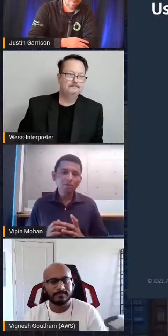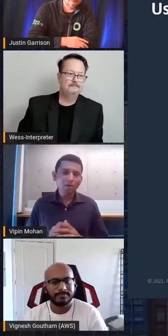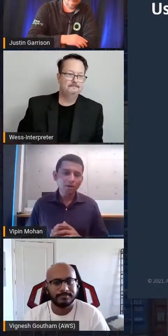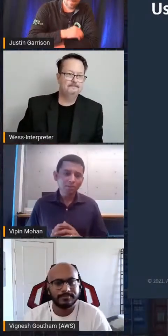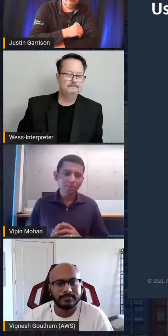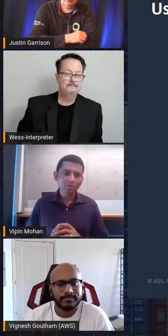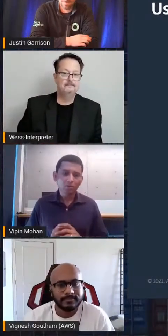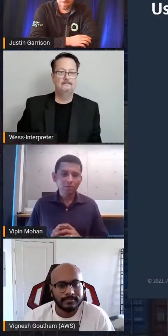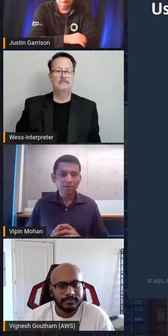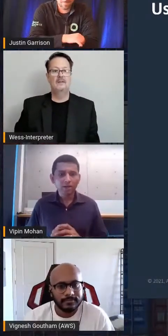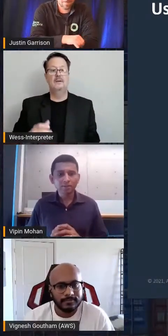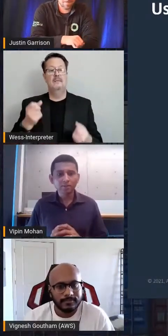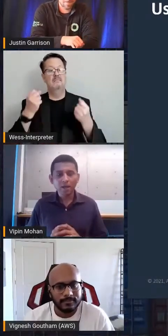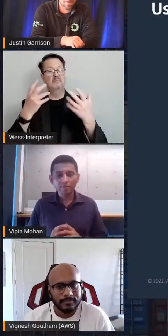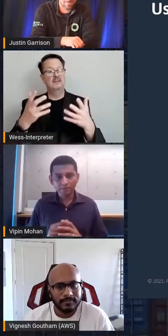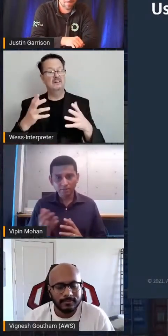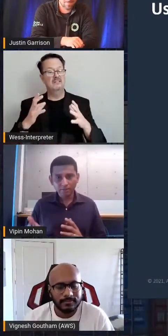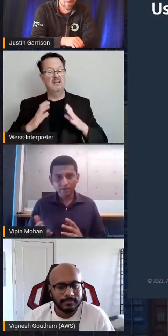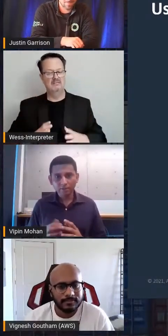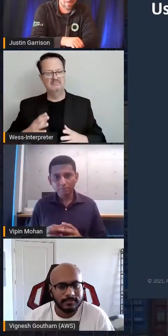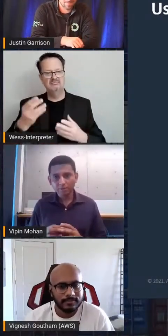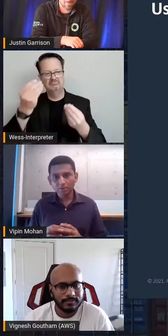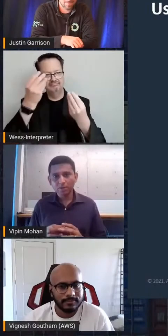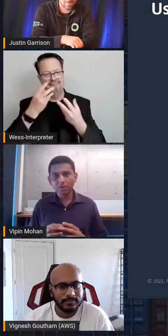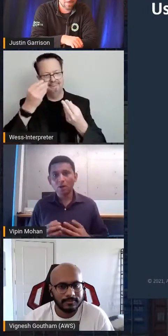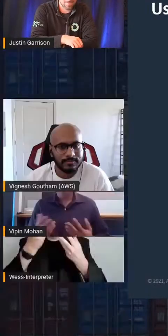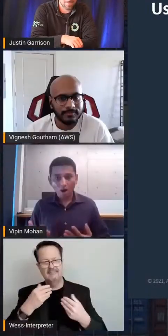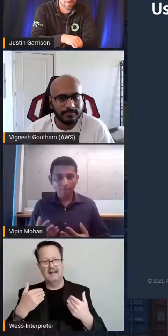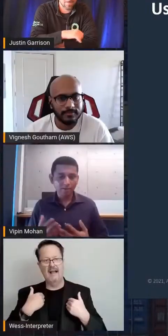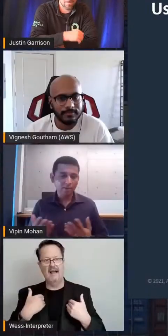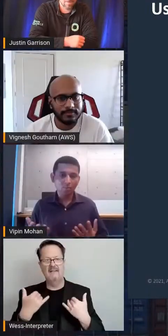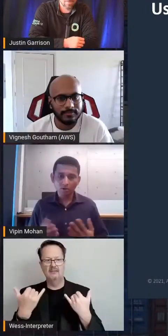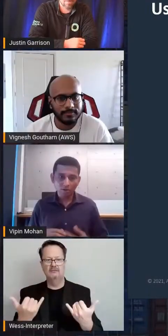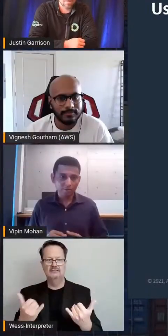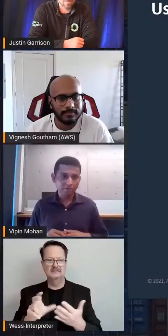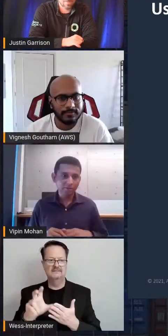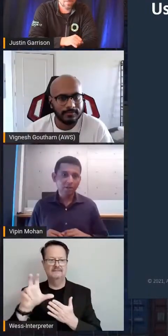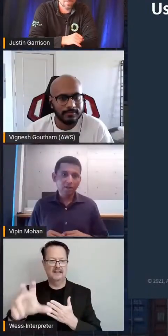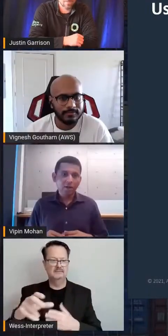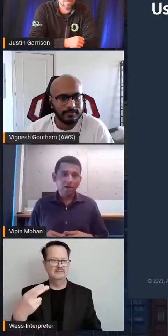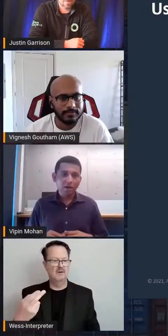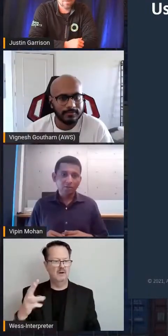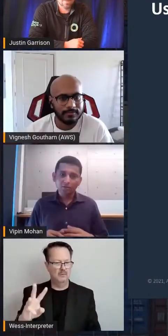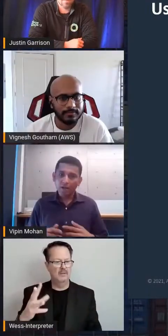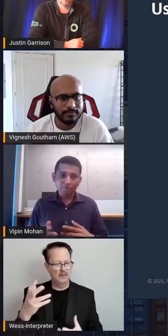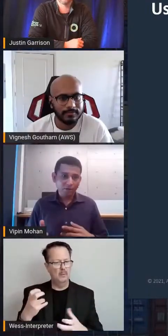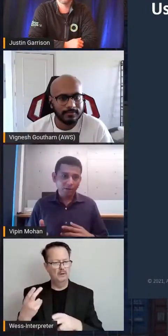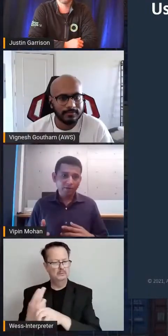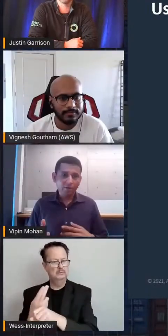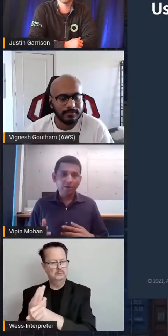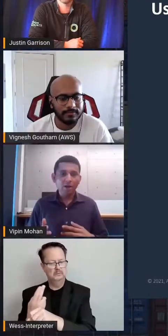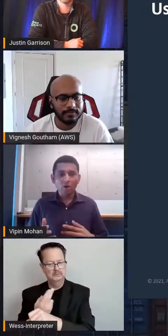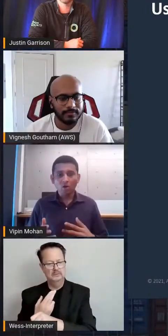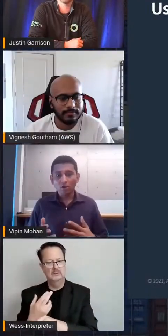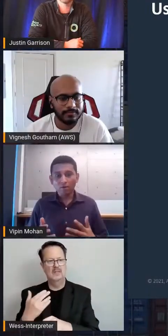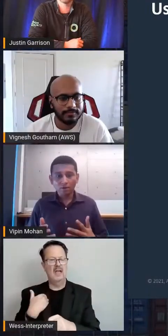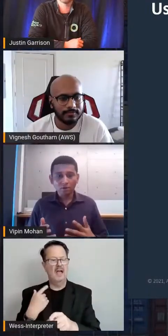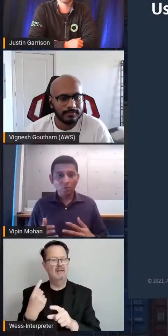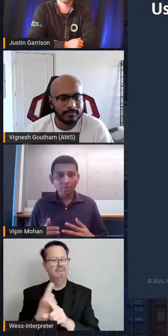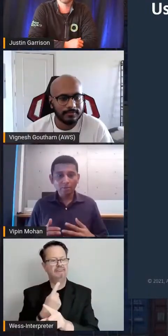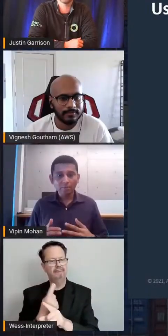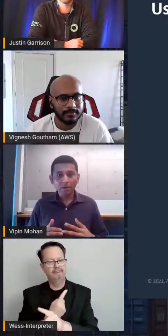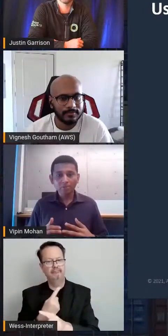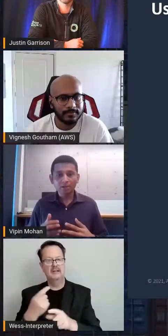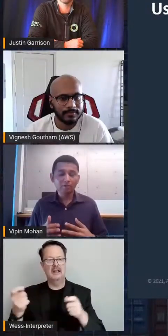So a number of our customers told us that they have existing investments in hardware that they want to leverage. So they have regulatory or